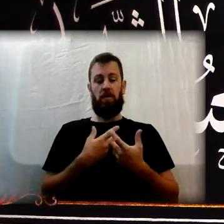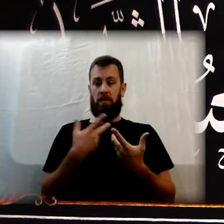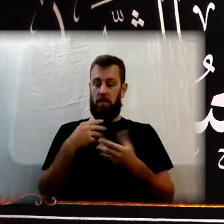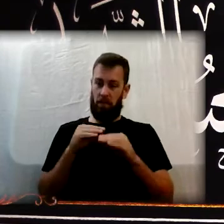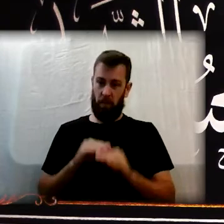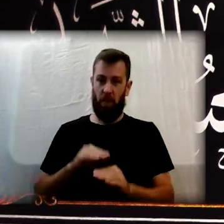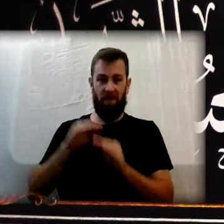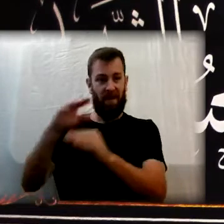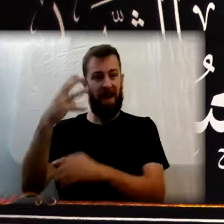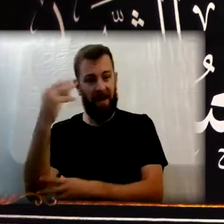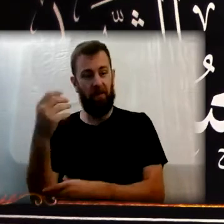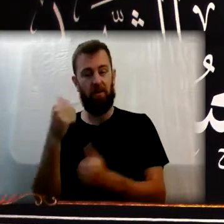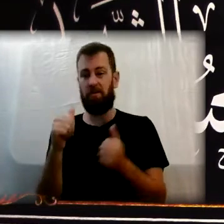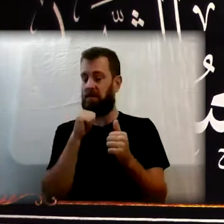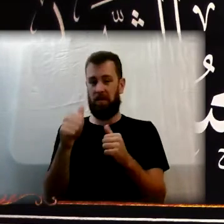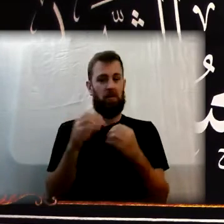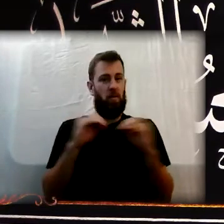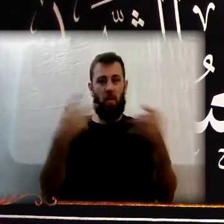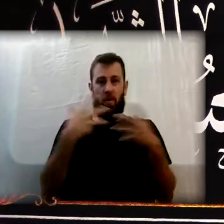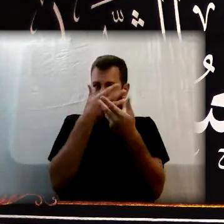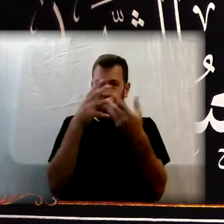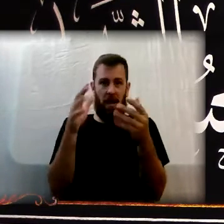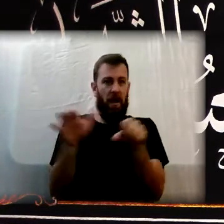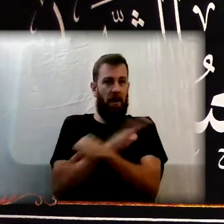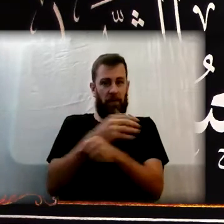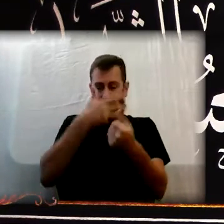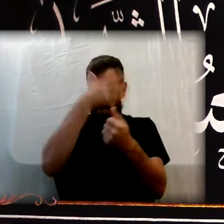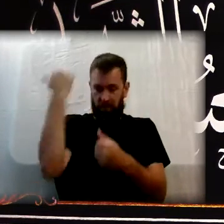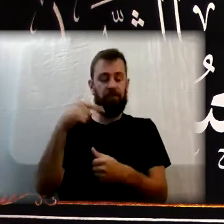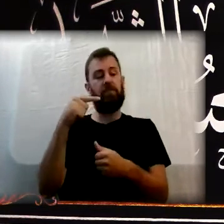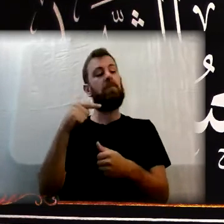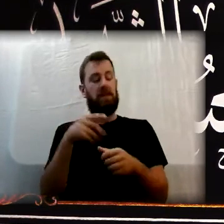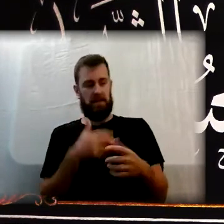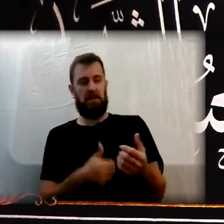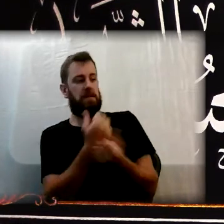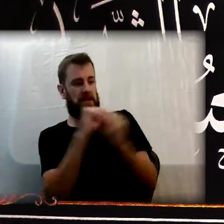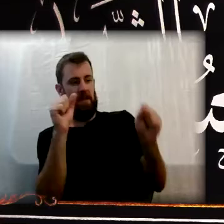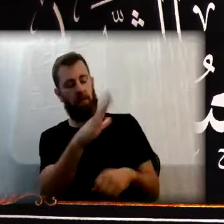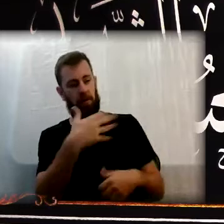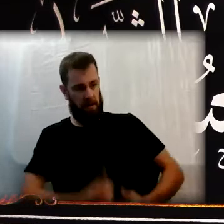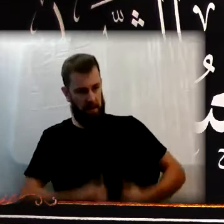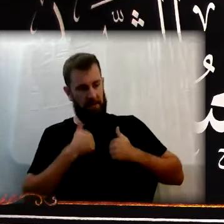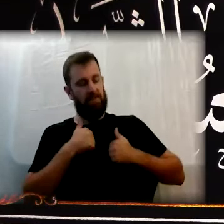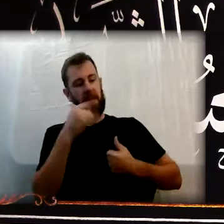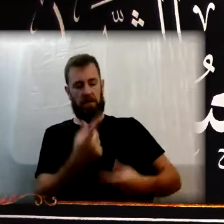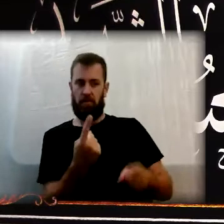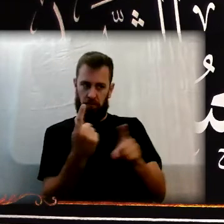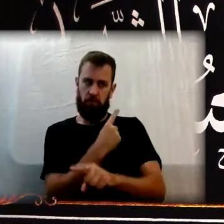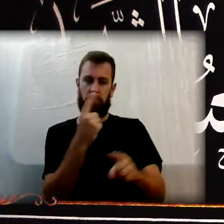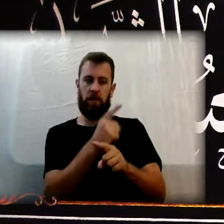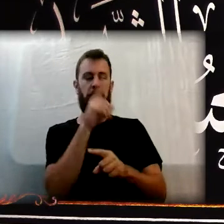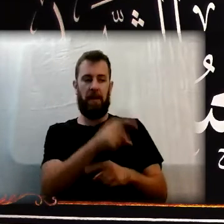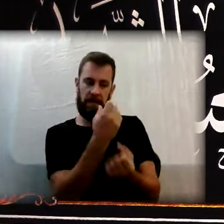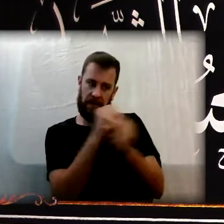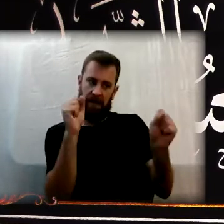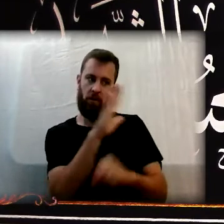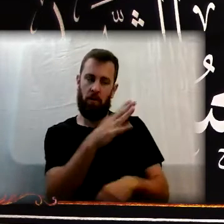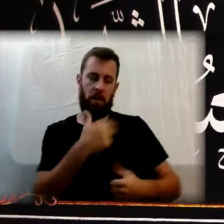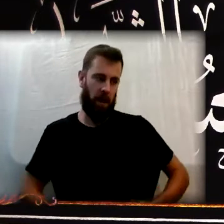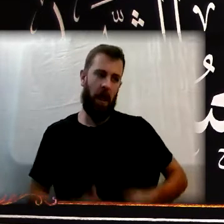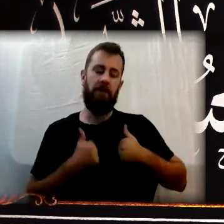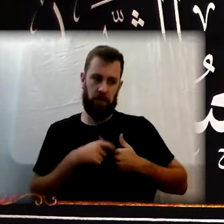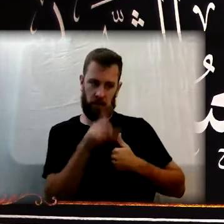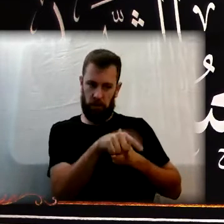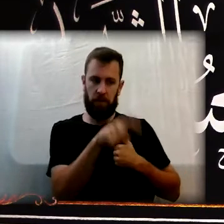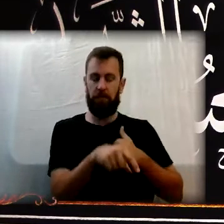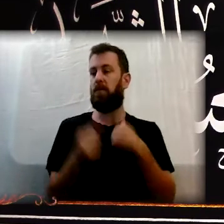and save our lives?" The Imam alayhi salam said, "Saving life is wajib. You must save your life." So all